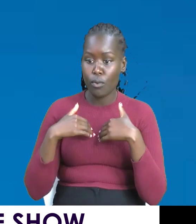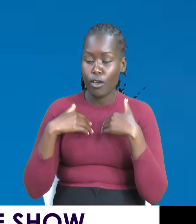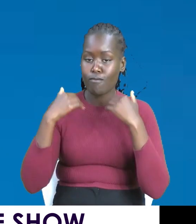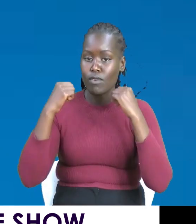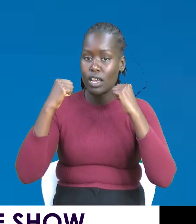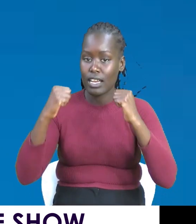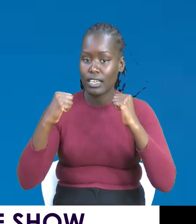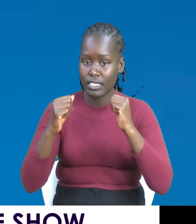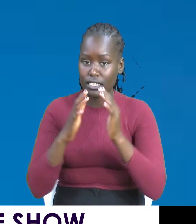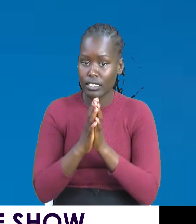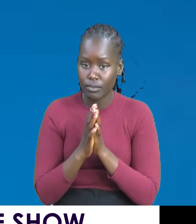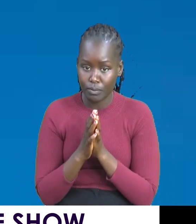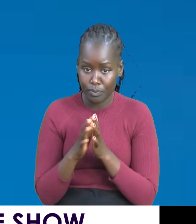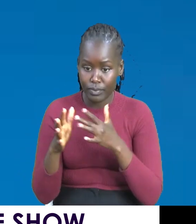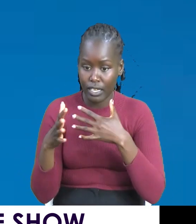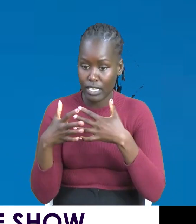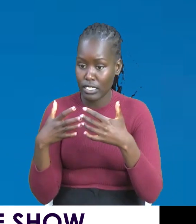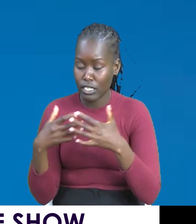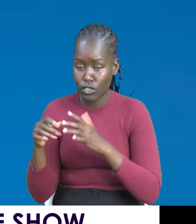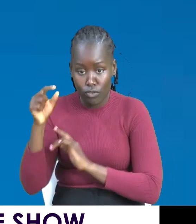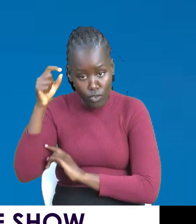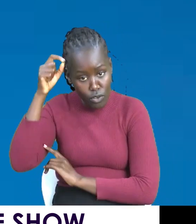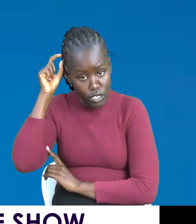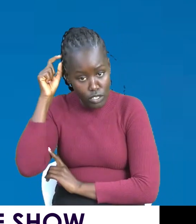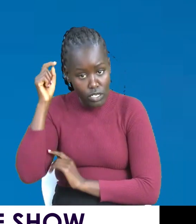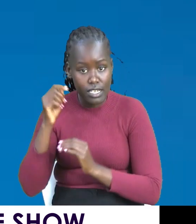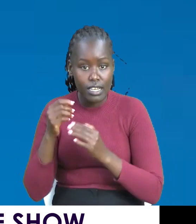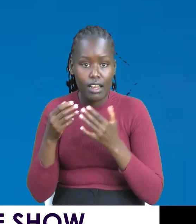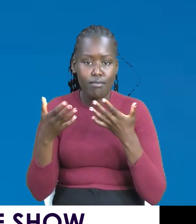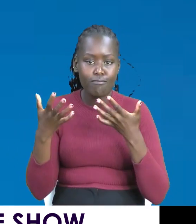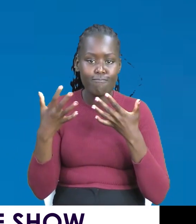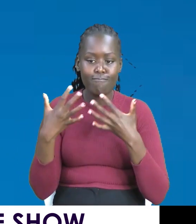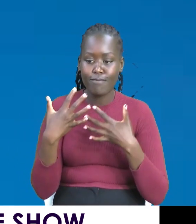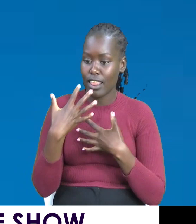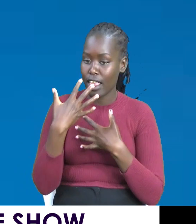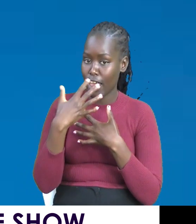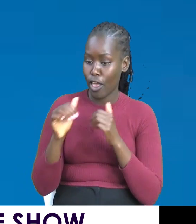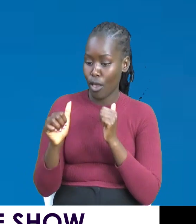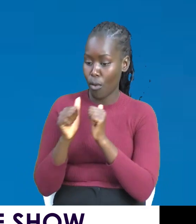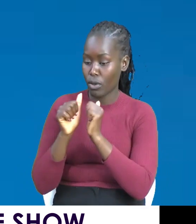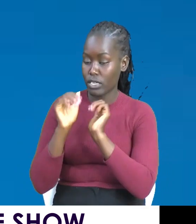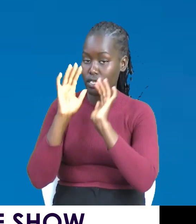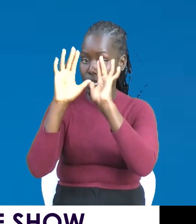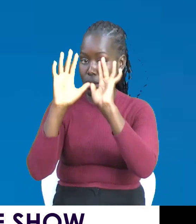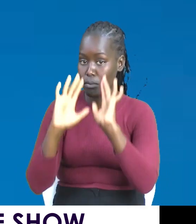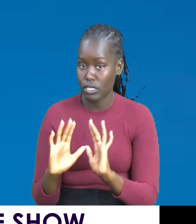great sense of originality in the air. That is important.